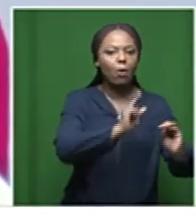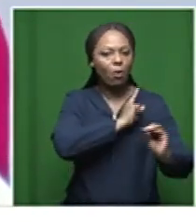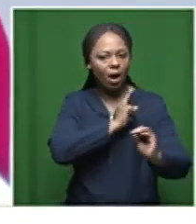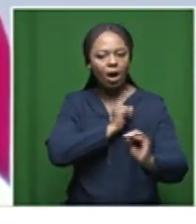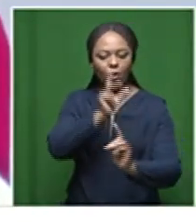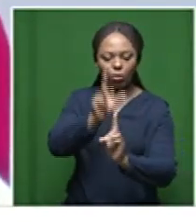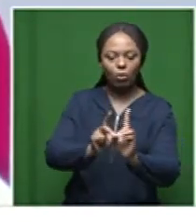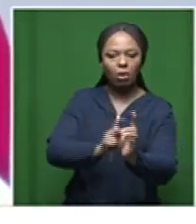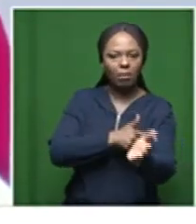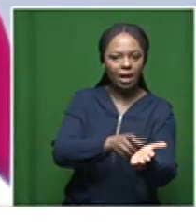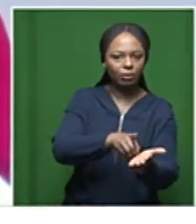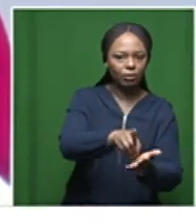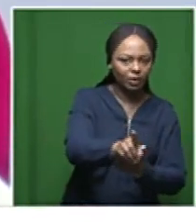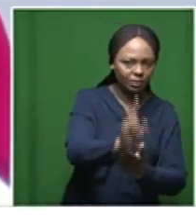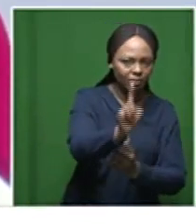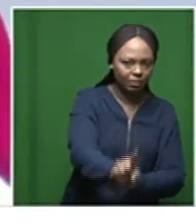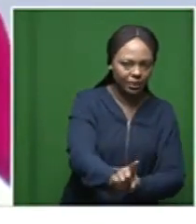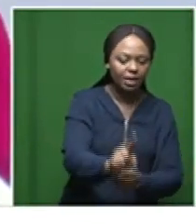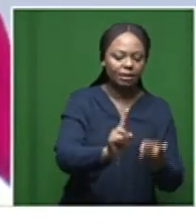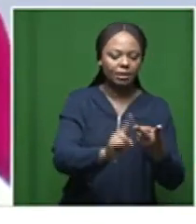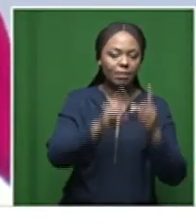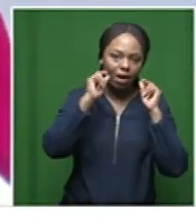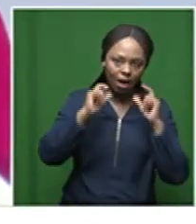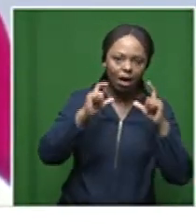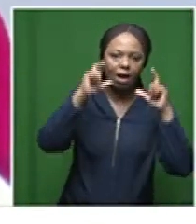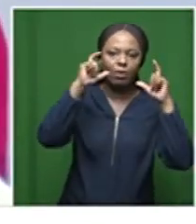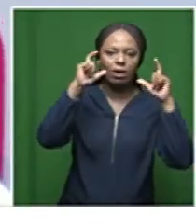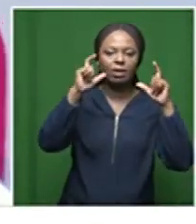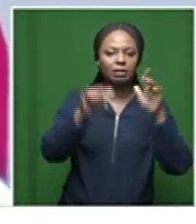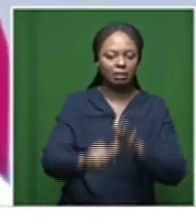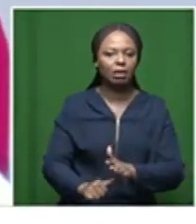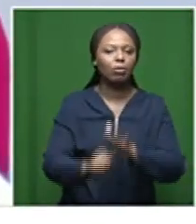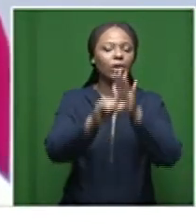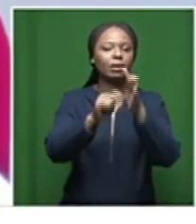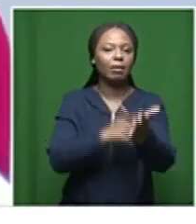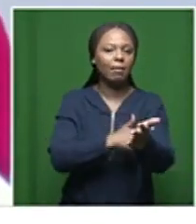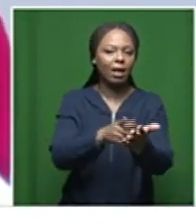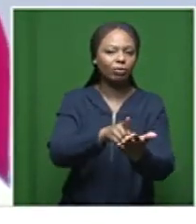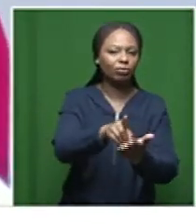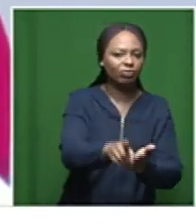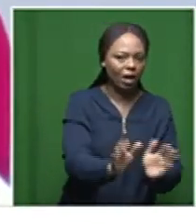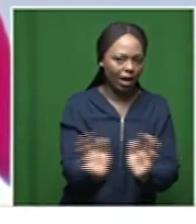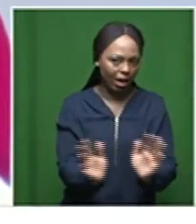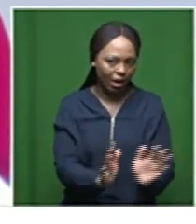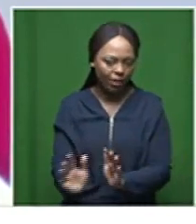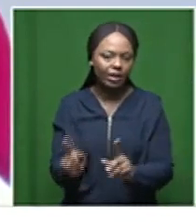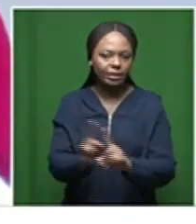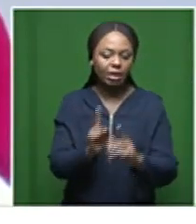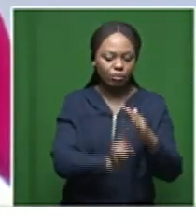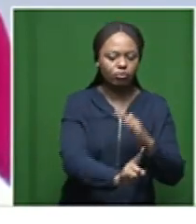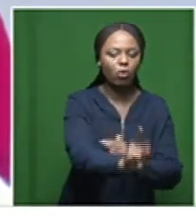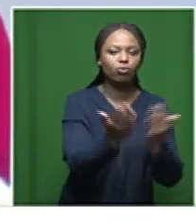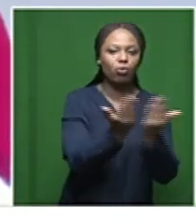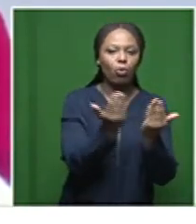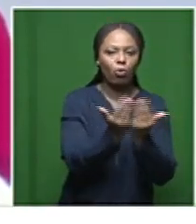donation, but also to raise awareness on the significance of blood donation. We also have school education programs